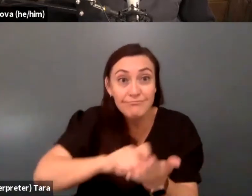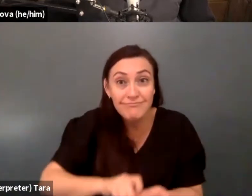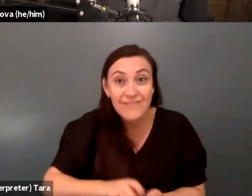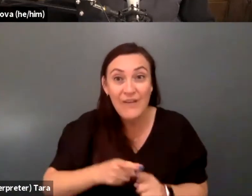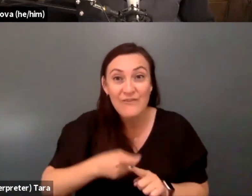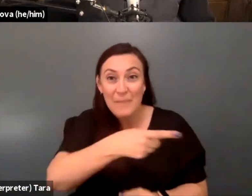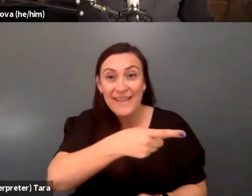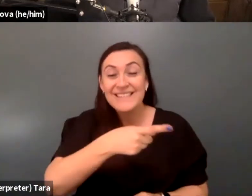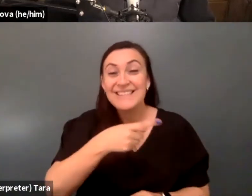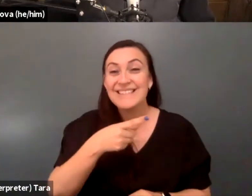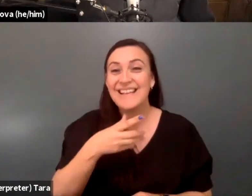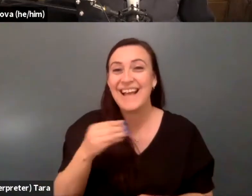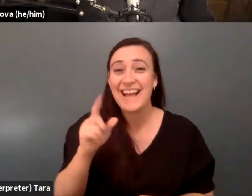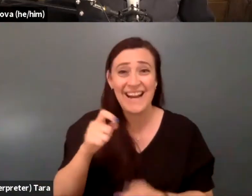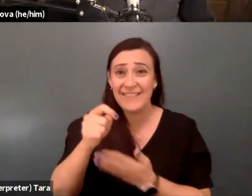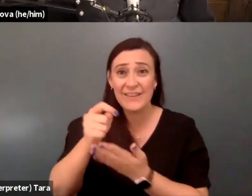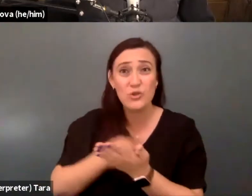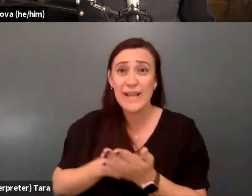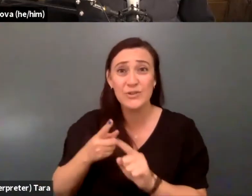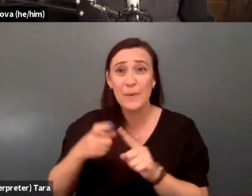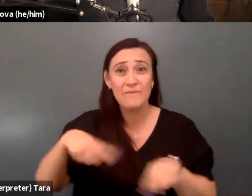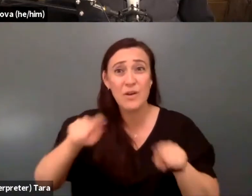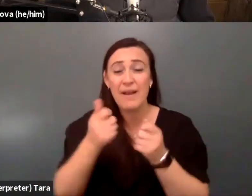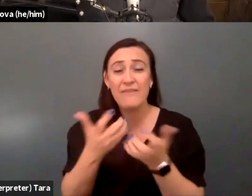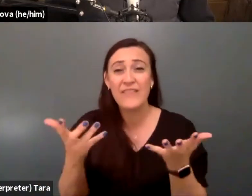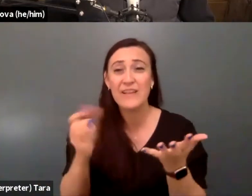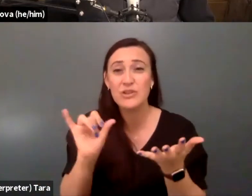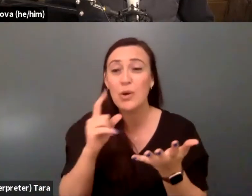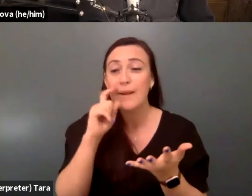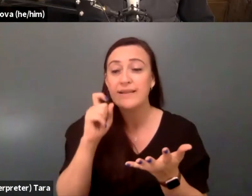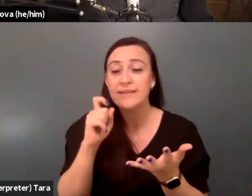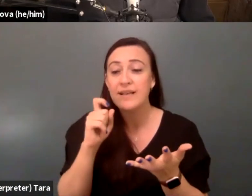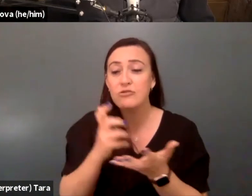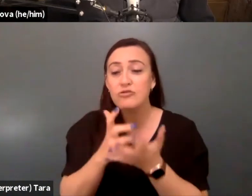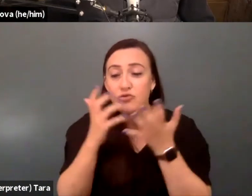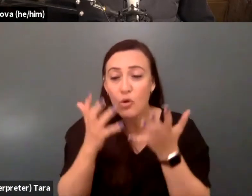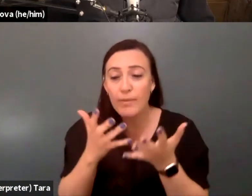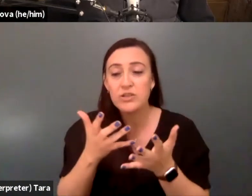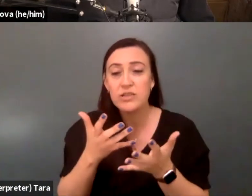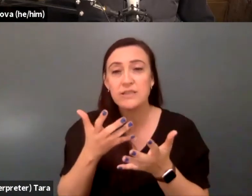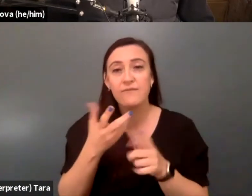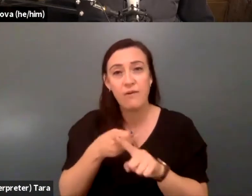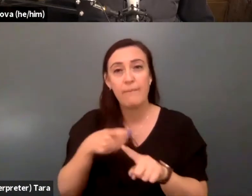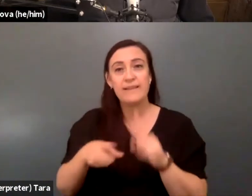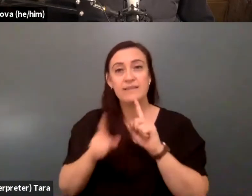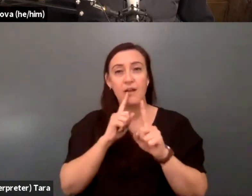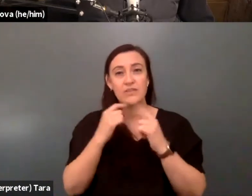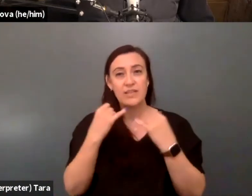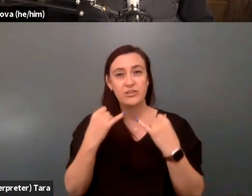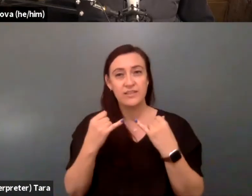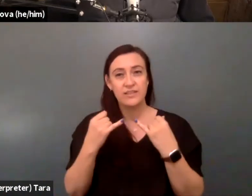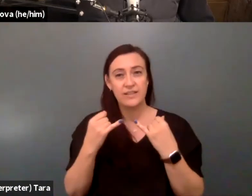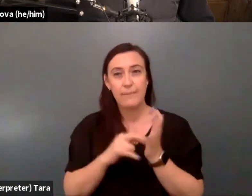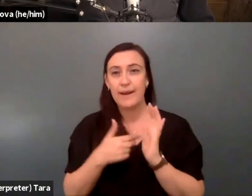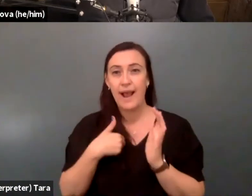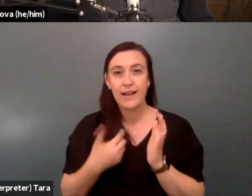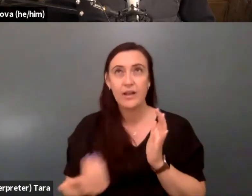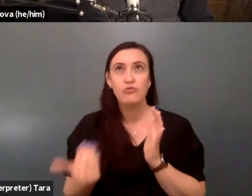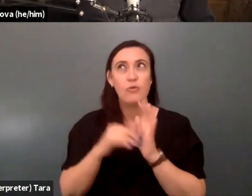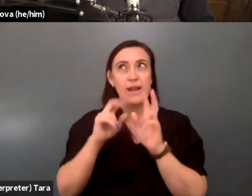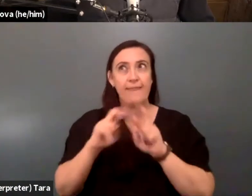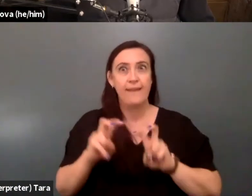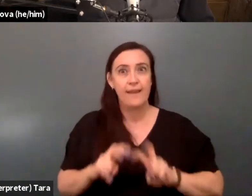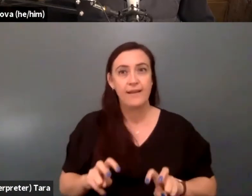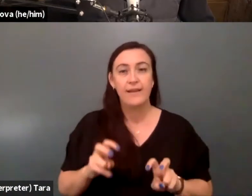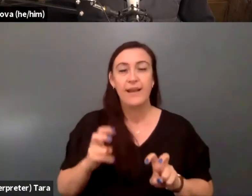transcript from this too, because there's so much stuff that came from this conversation today that allows me to rethink and